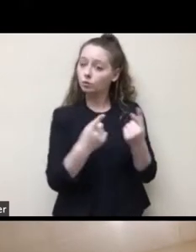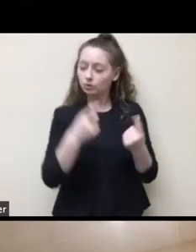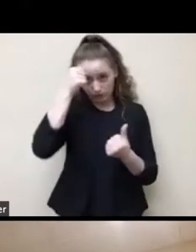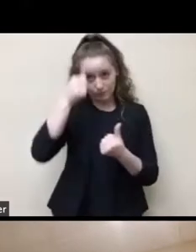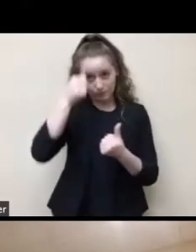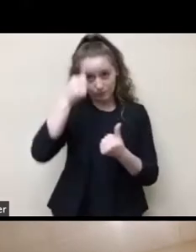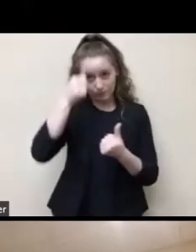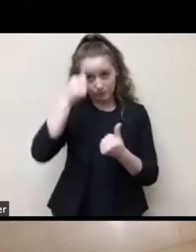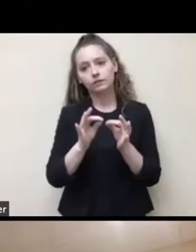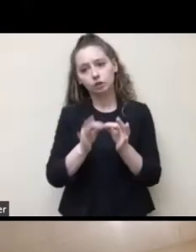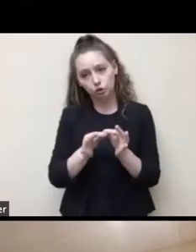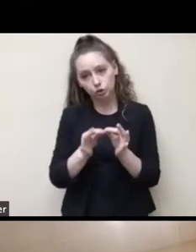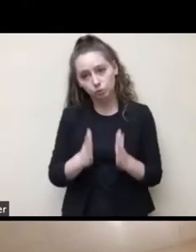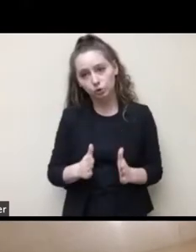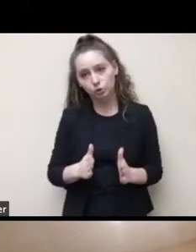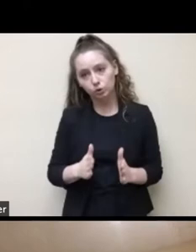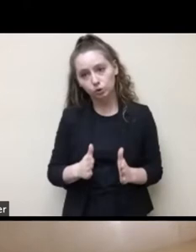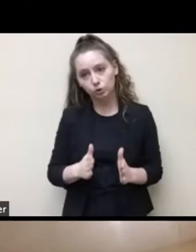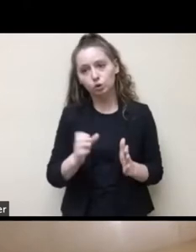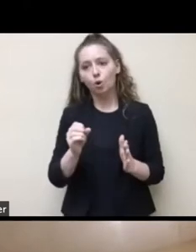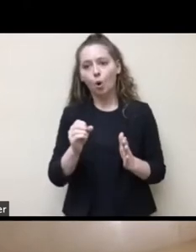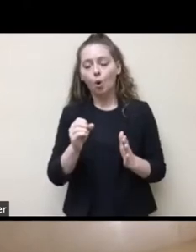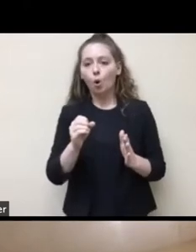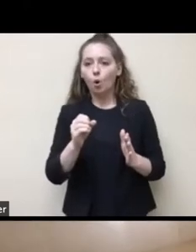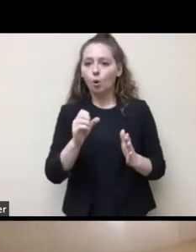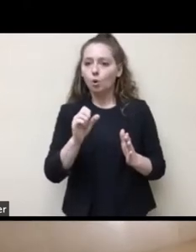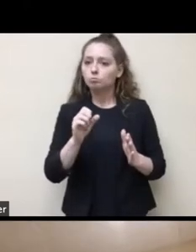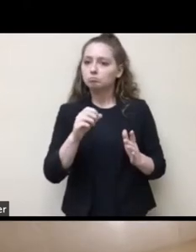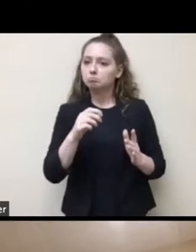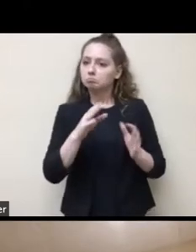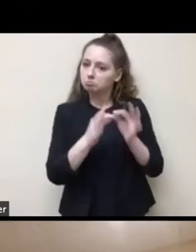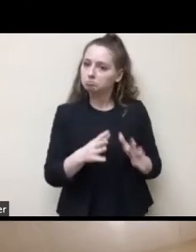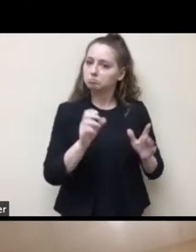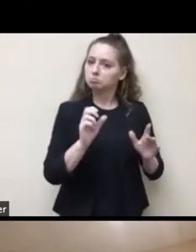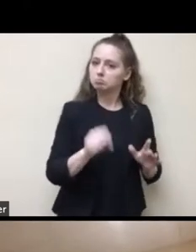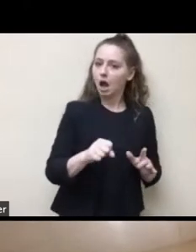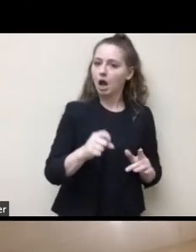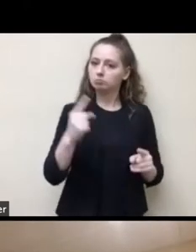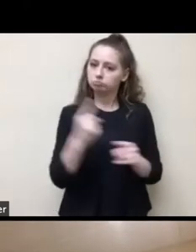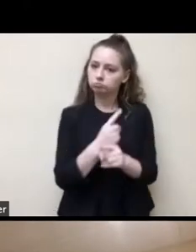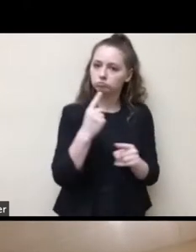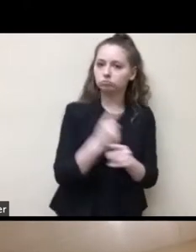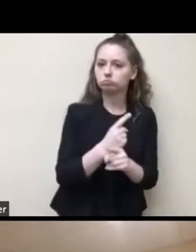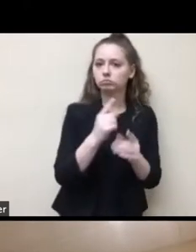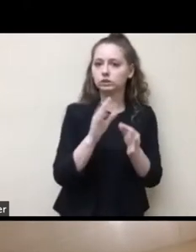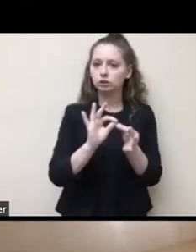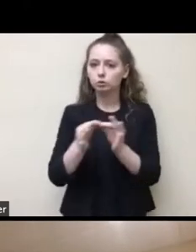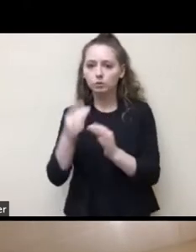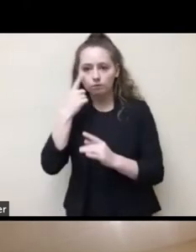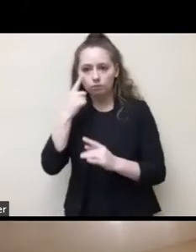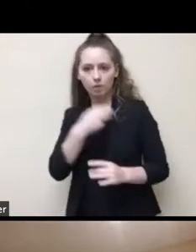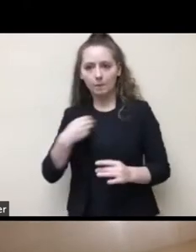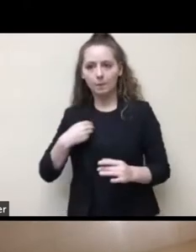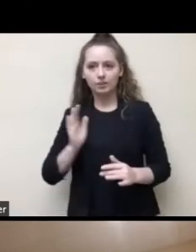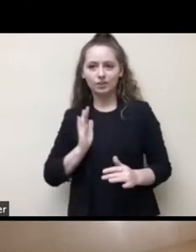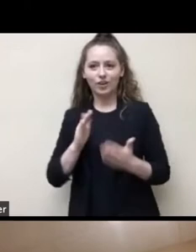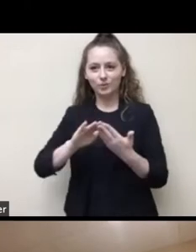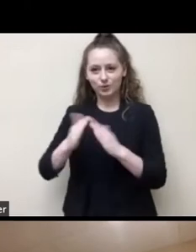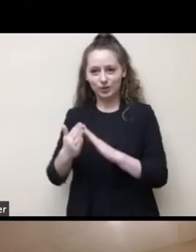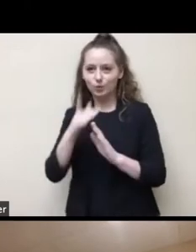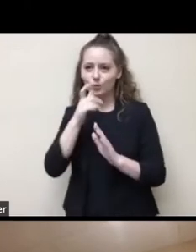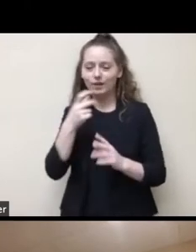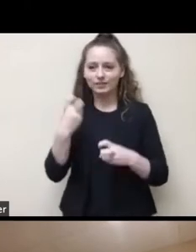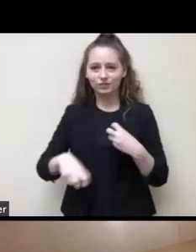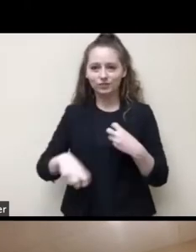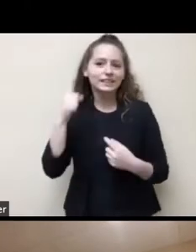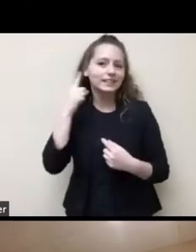that she can adequately and accurately translate what we're talking about for the members of our community that have trouble hearing. So